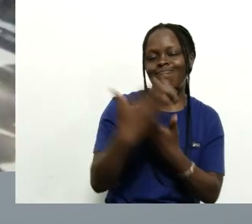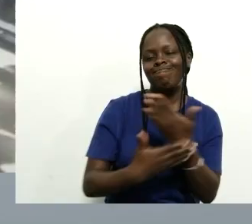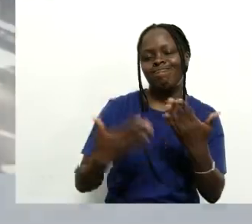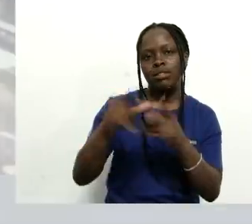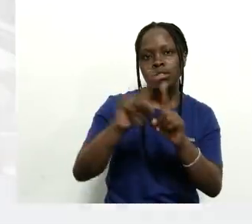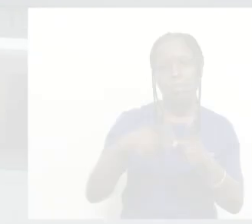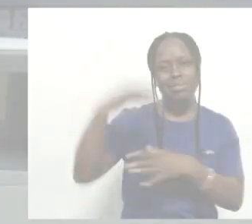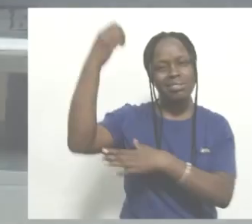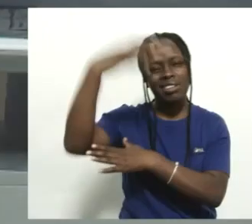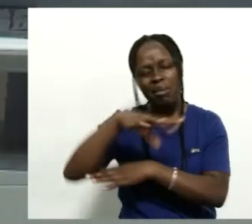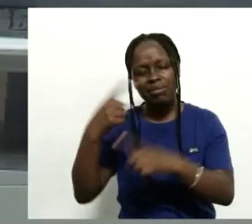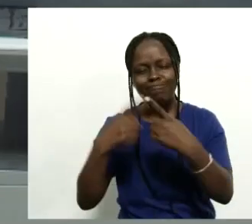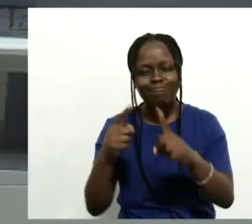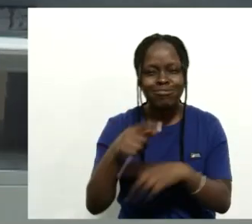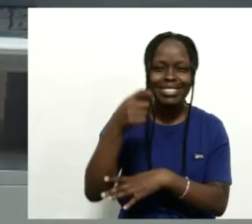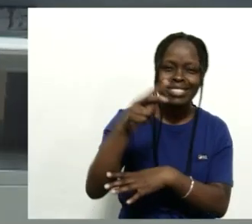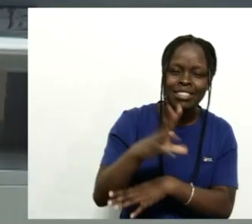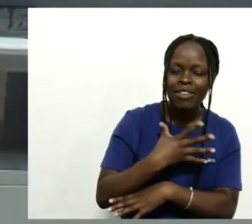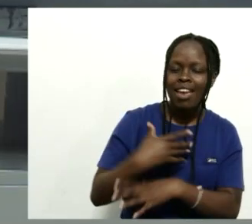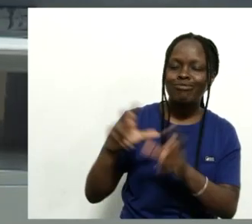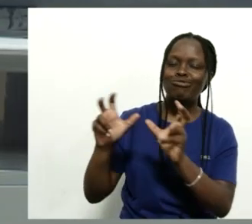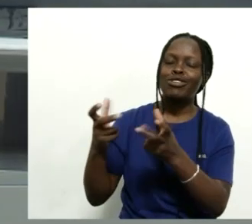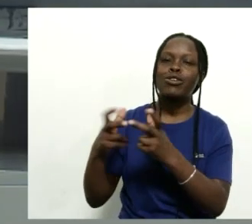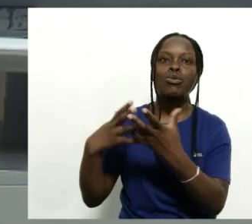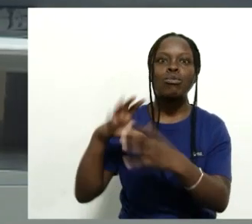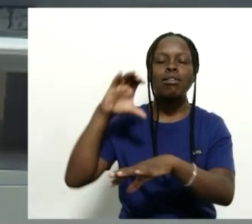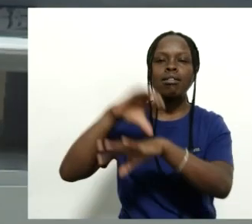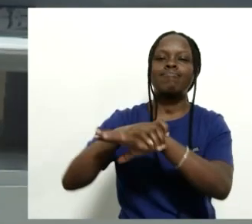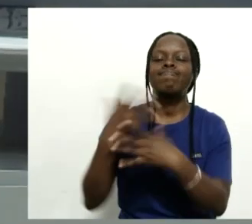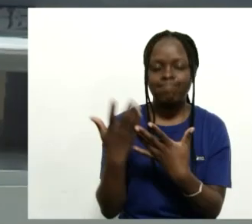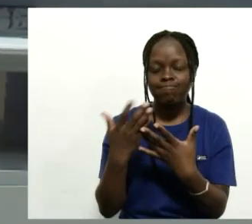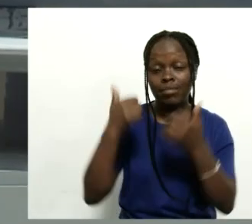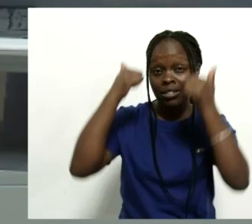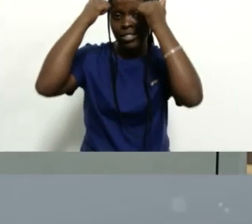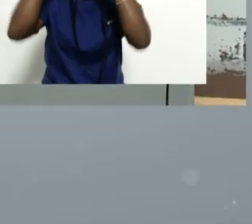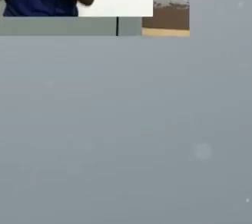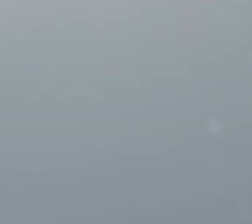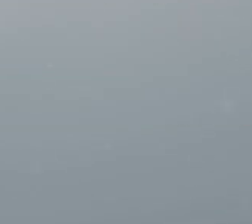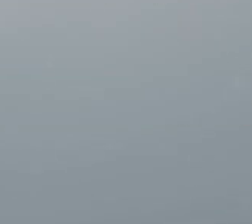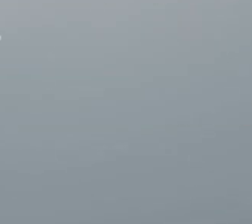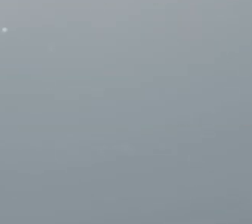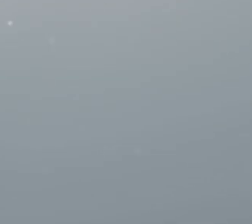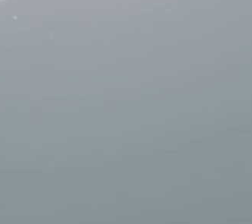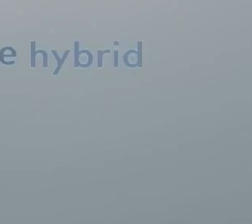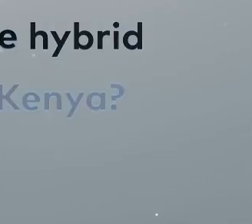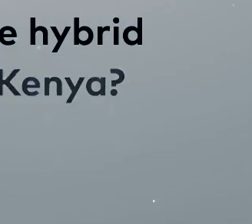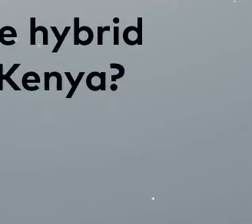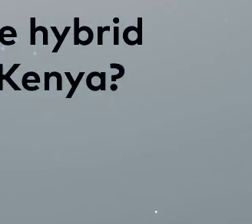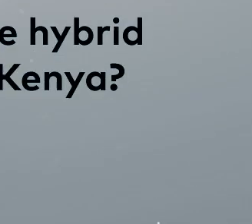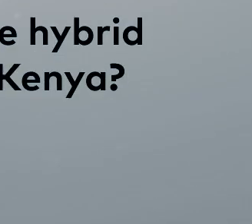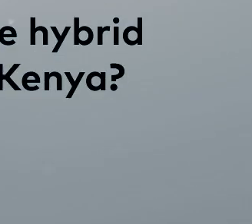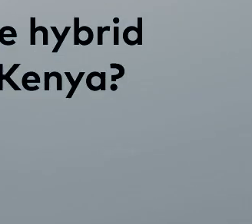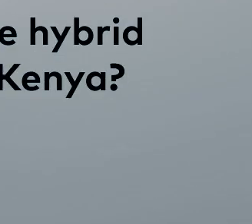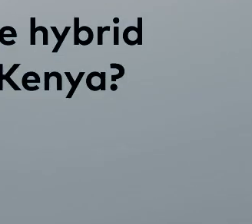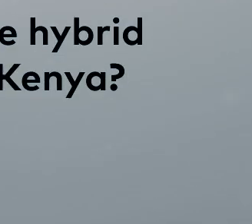as radios and televisions to receive educational programming. As we explore the mainstreaming of hybrid model of learning, we ask, what are the key